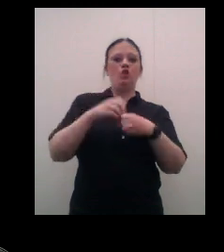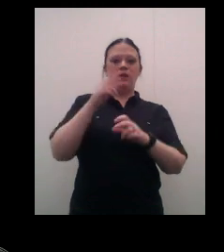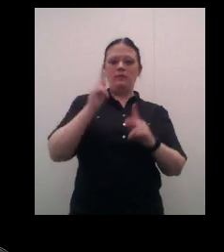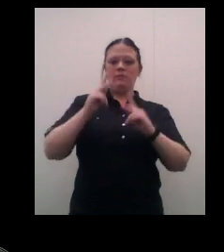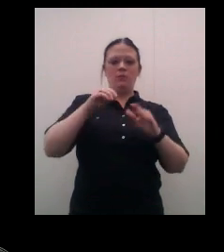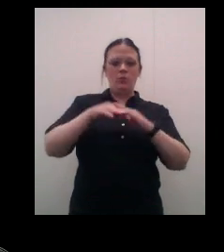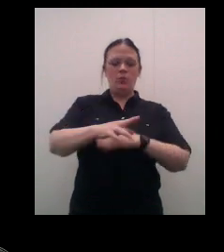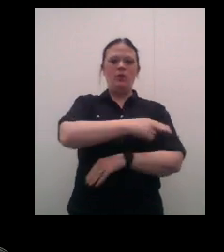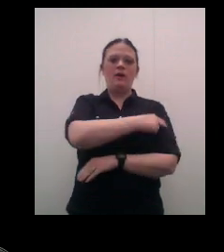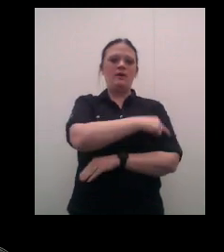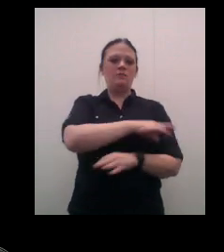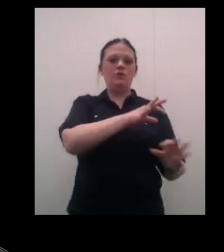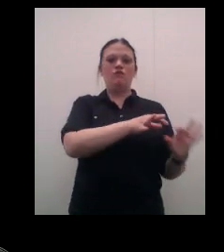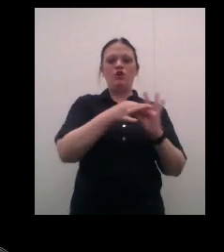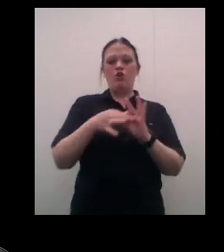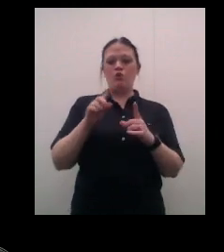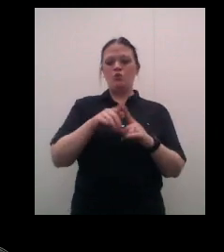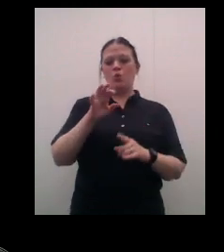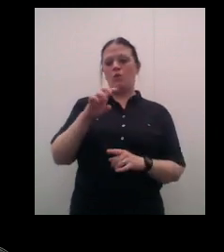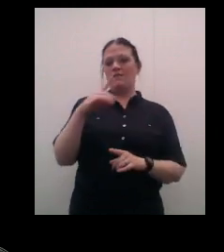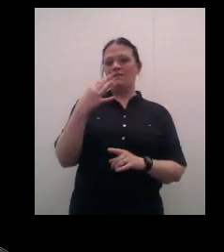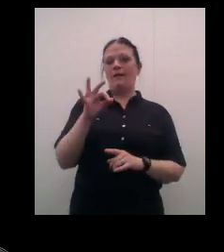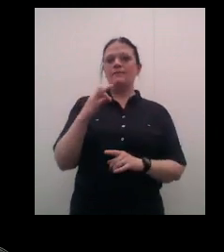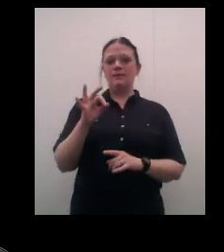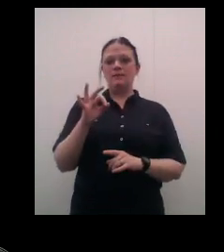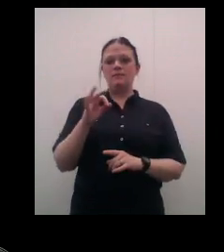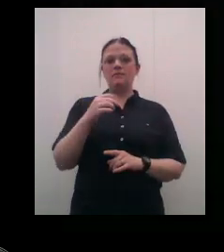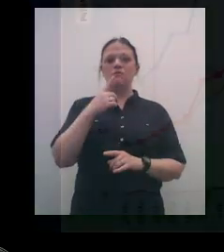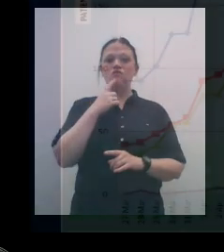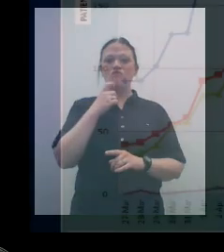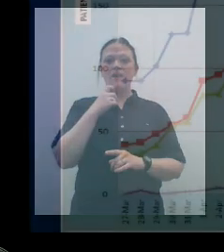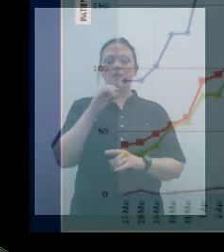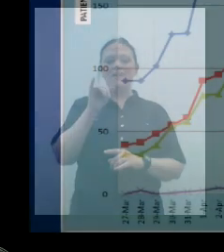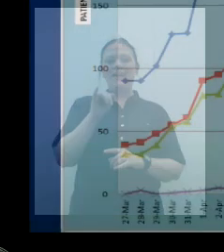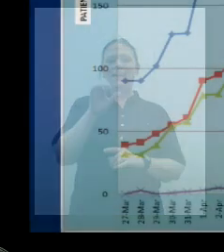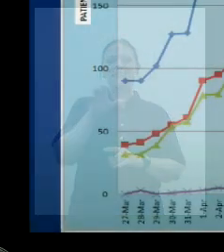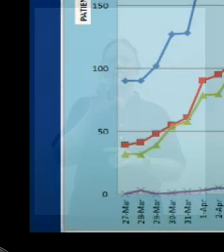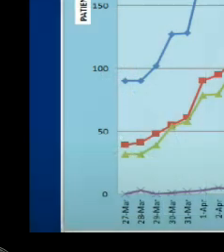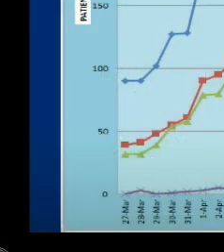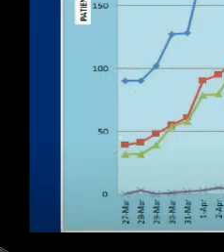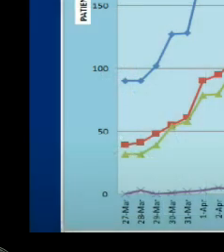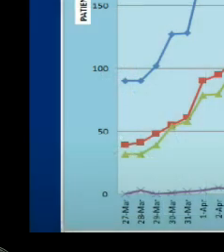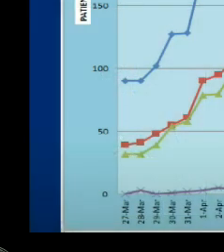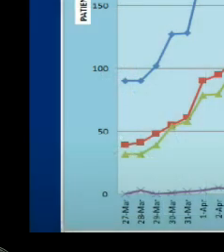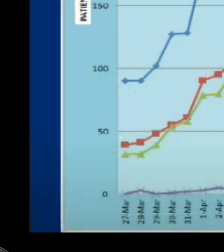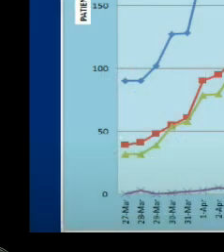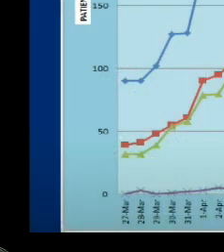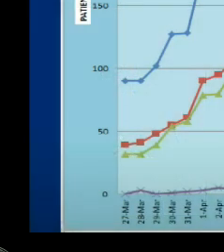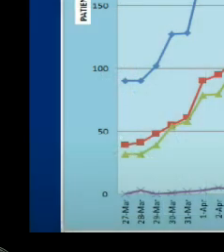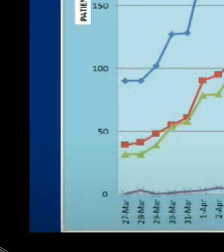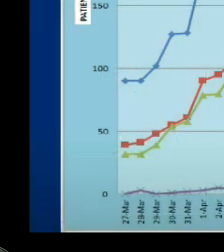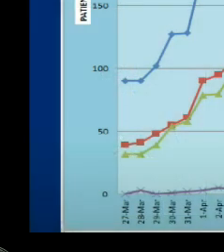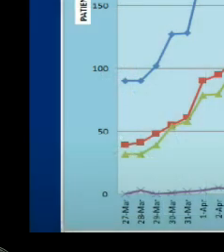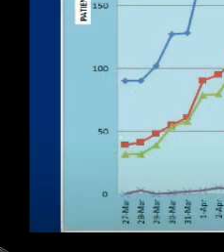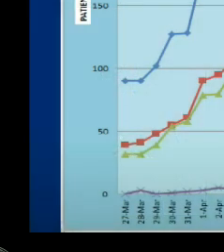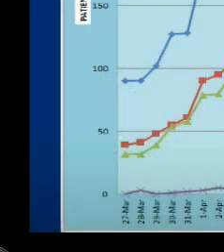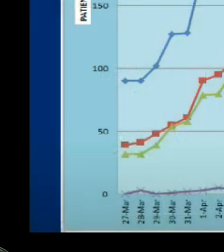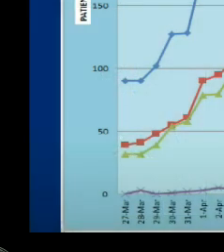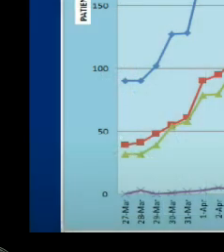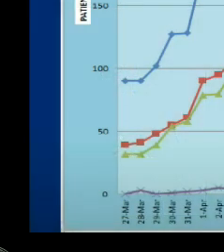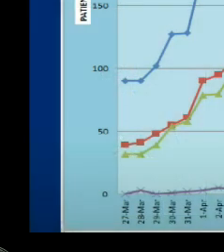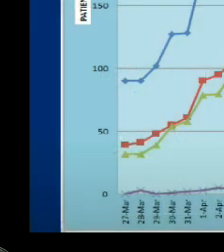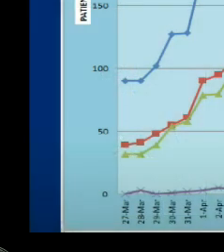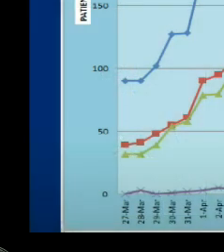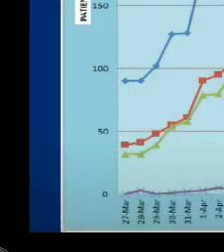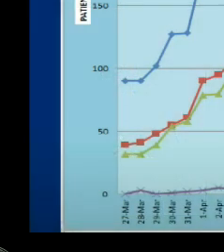hospitals with regards to COVID-19 cases. The red line is the ICU number, and you can see that's ticked upwards in the last couple